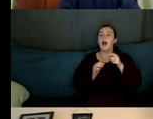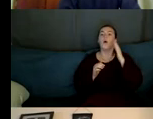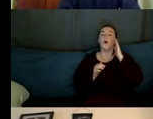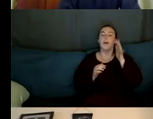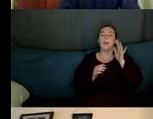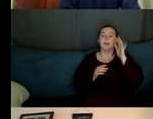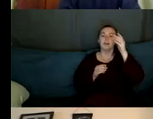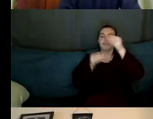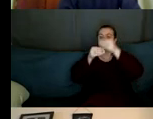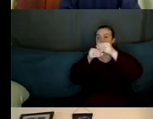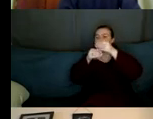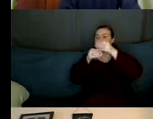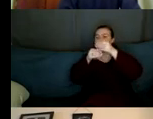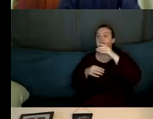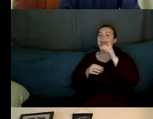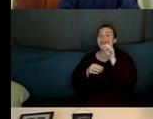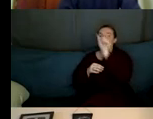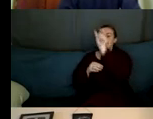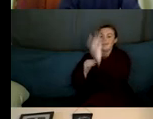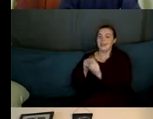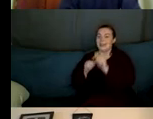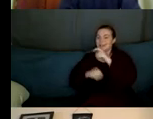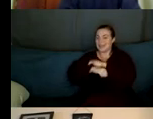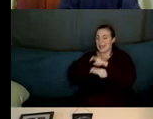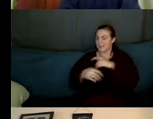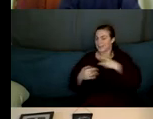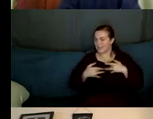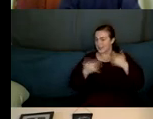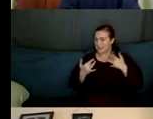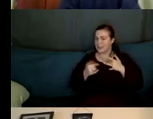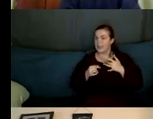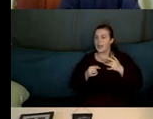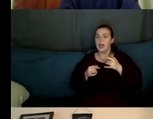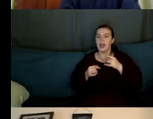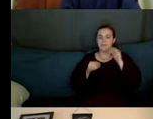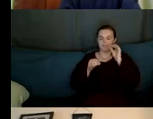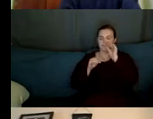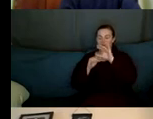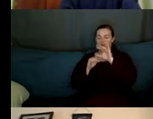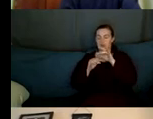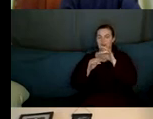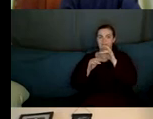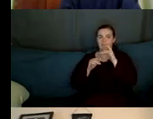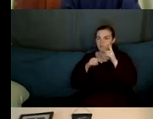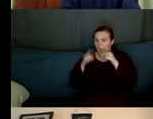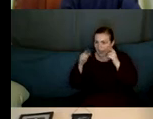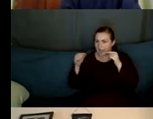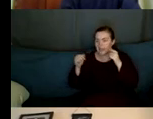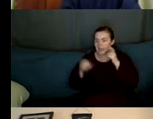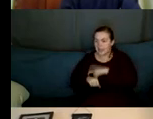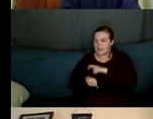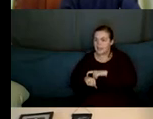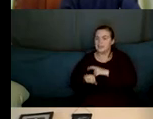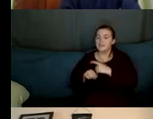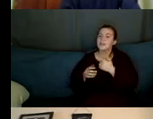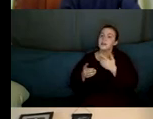time. And I'm going to see, I put in random times, but some of them are going to end up being the same time,